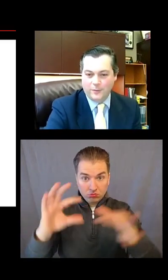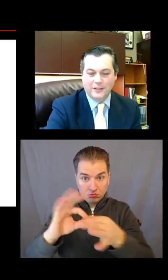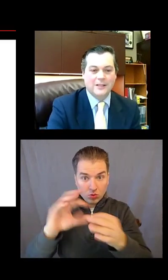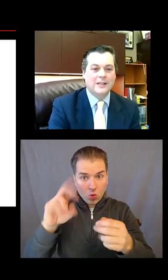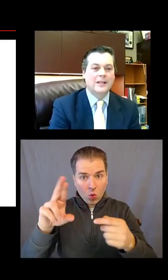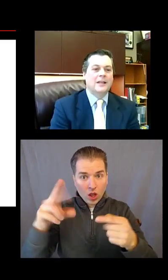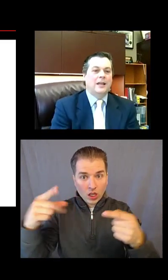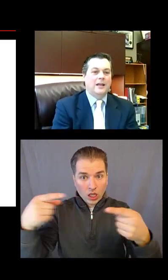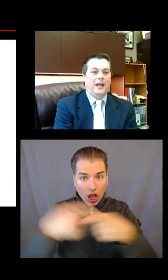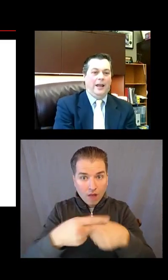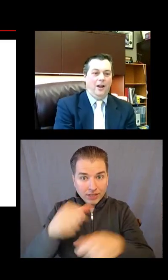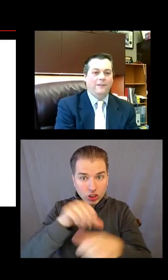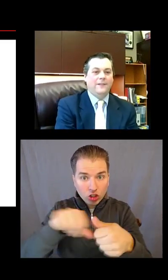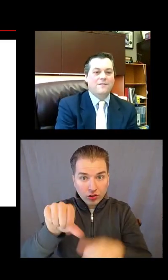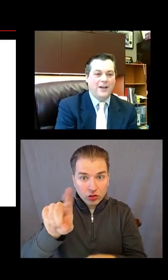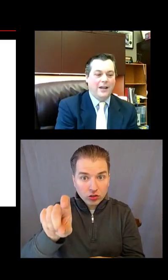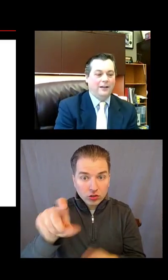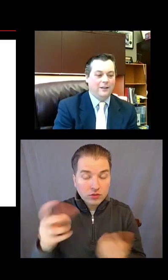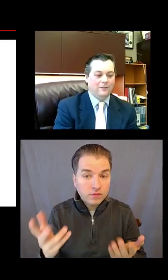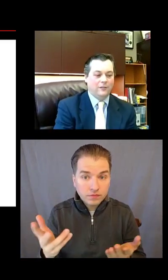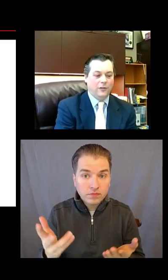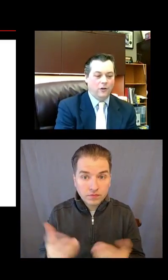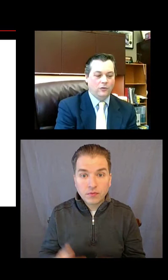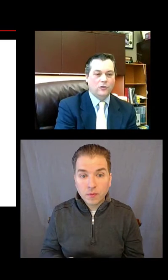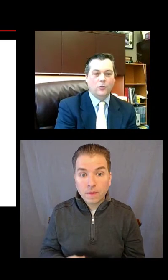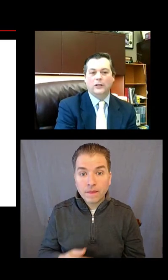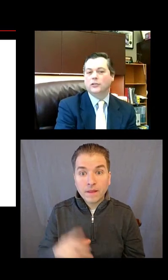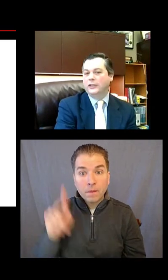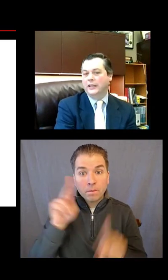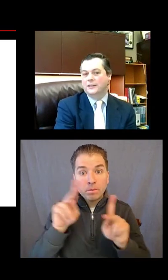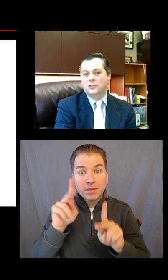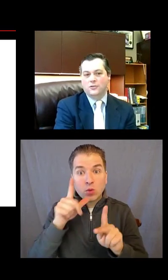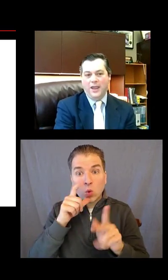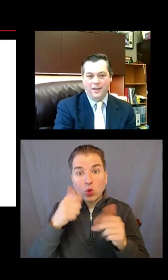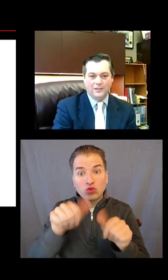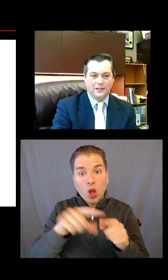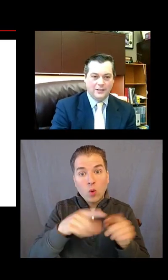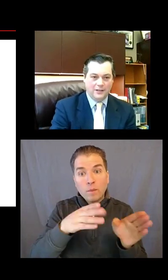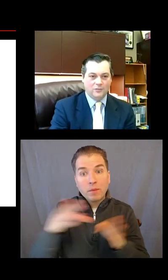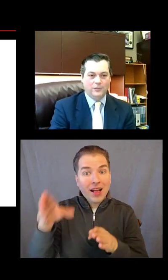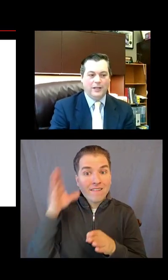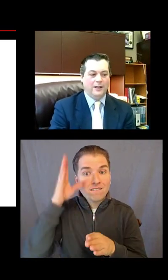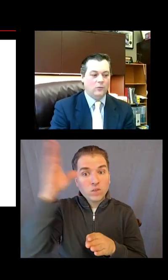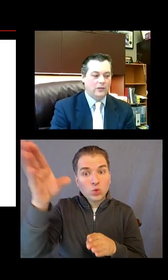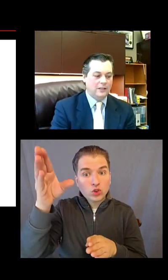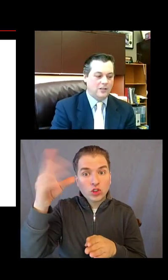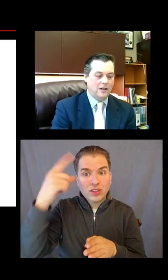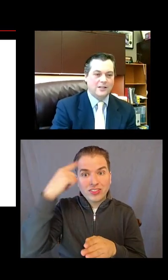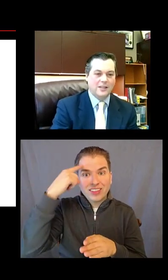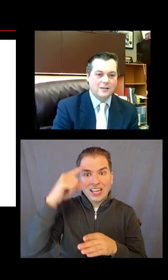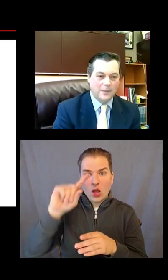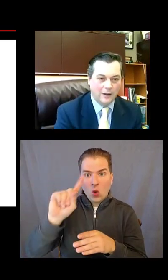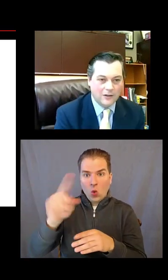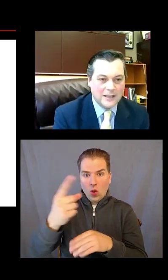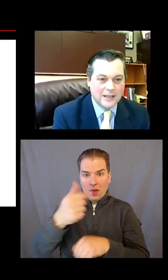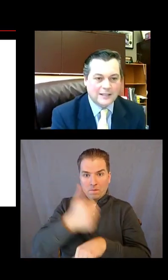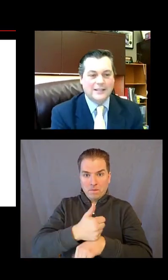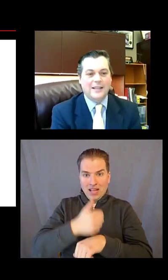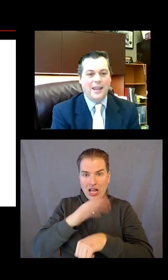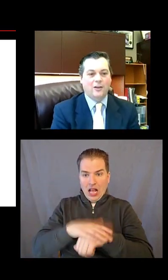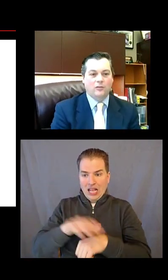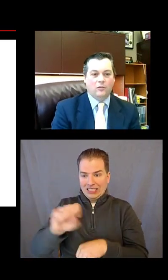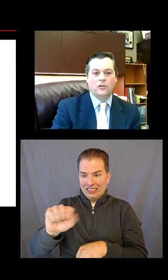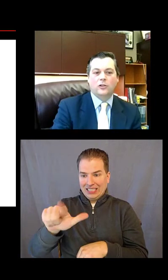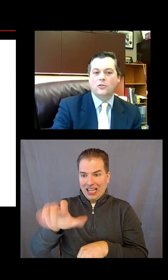business agreements. I often find that for those who are looking to have succession planning, what they start to think about is